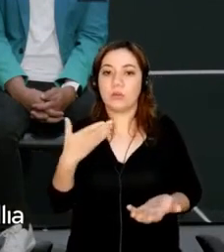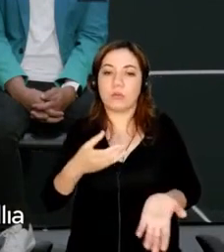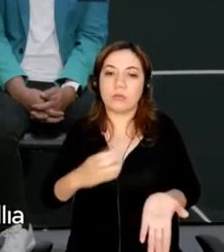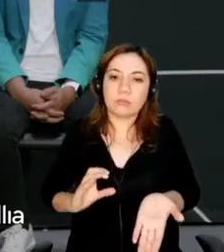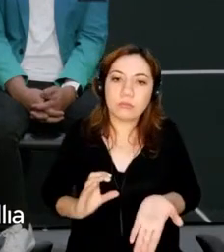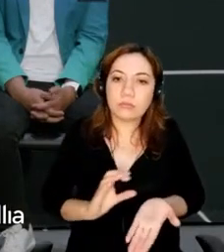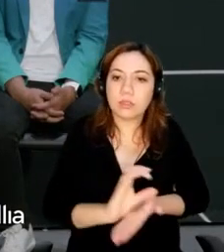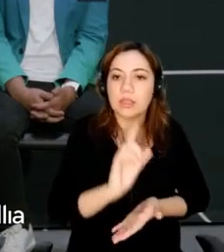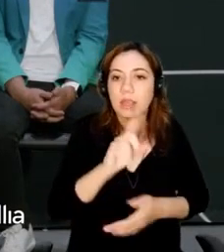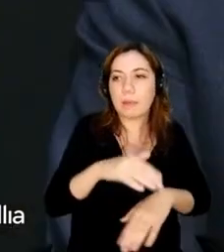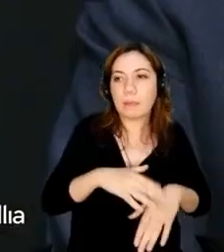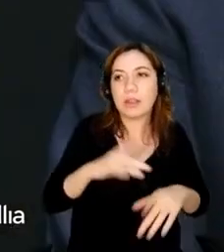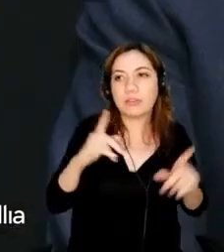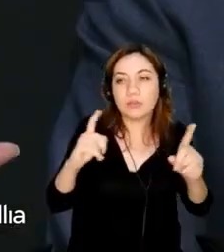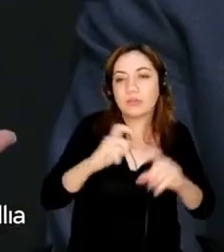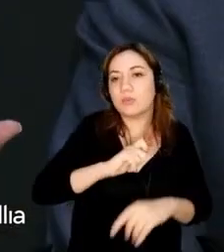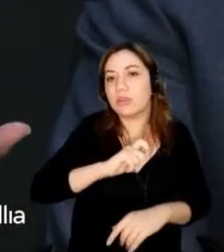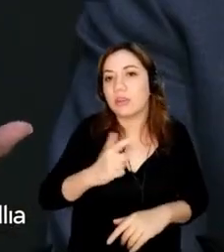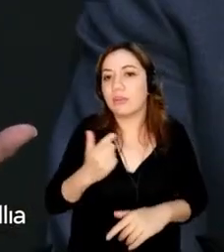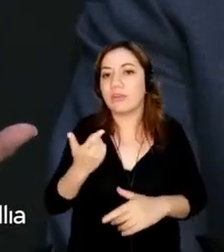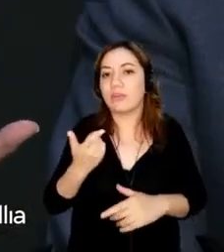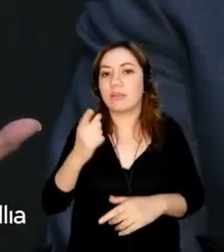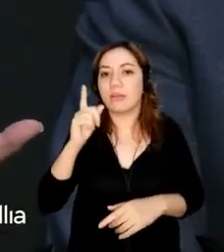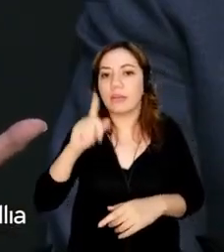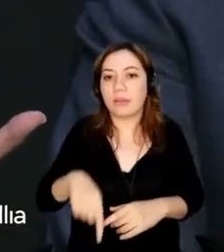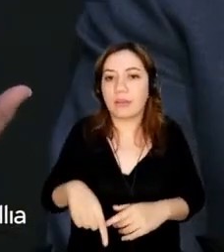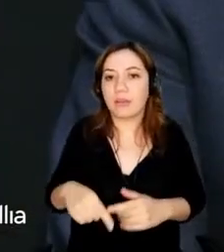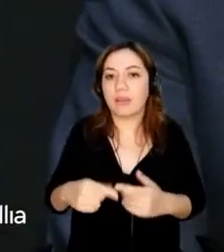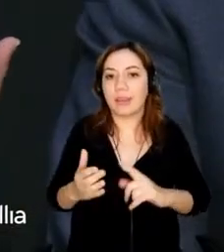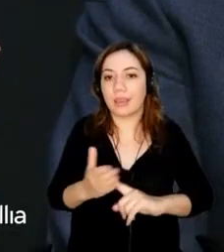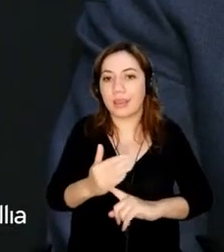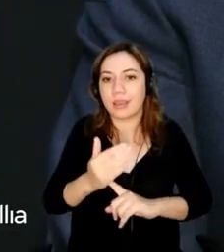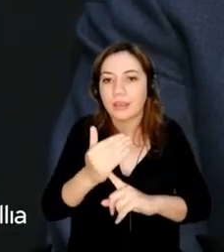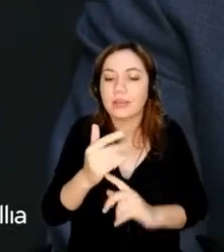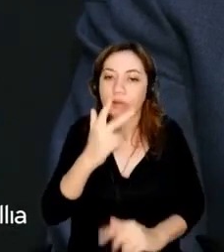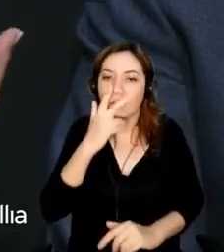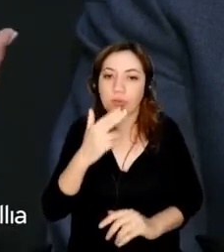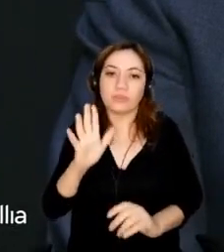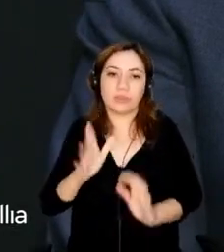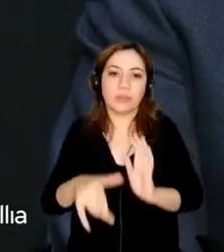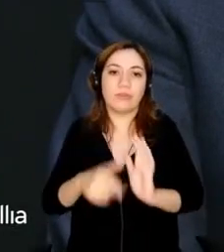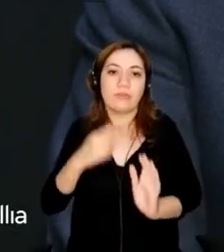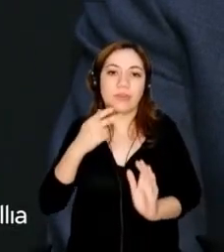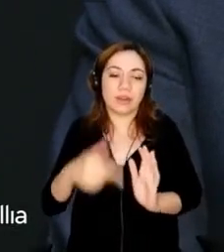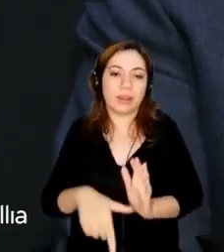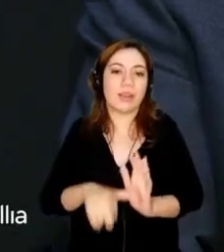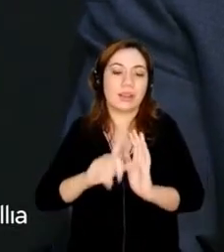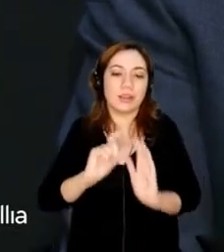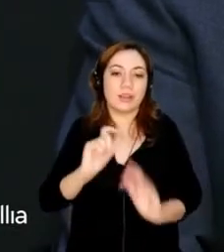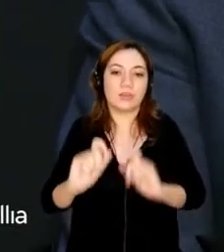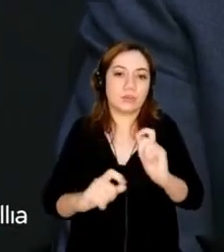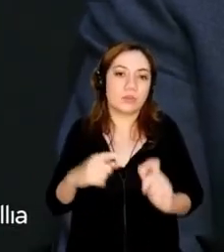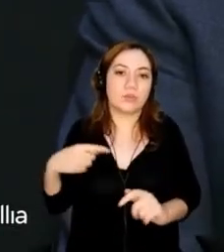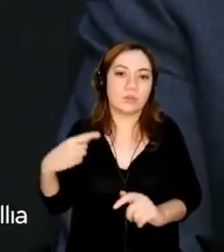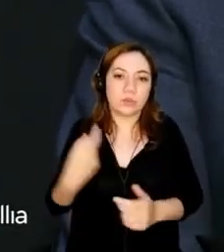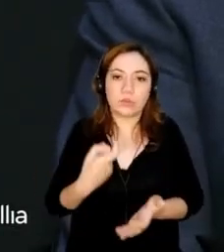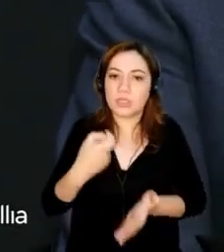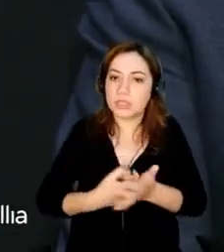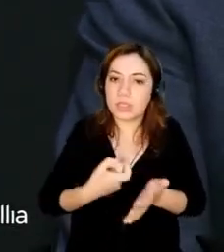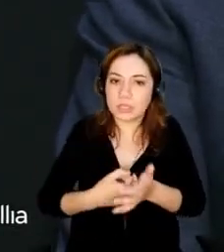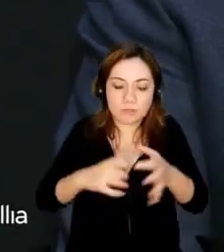organization. And so like I mentioned earlier, we really try to tie everything that we do to